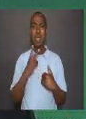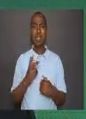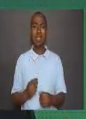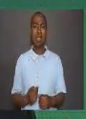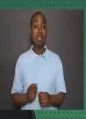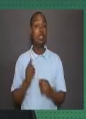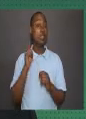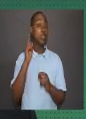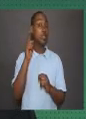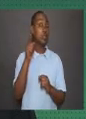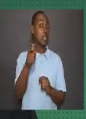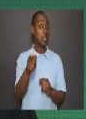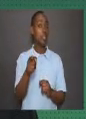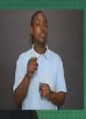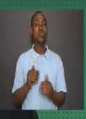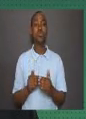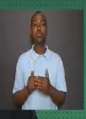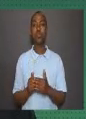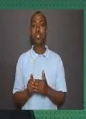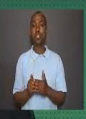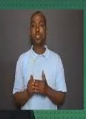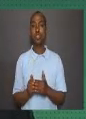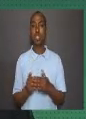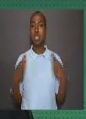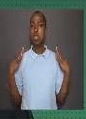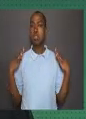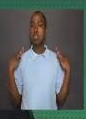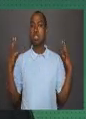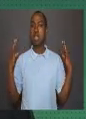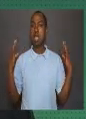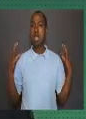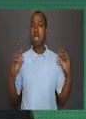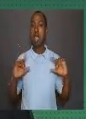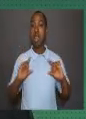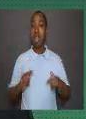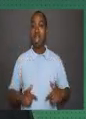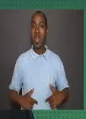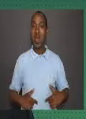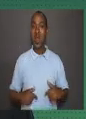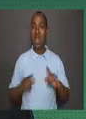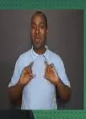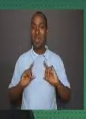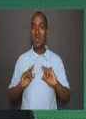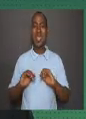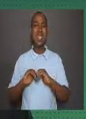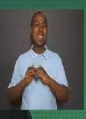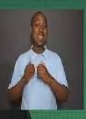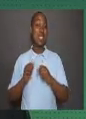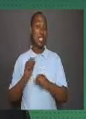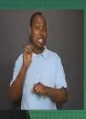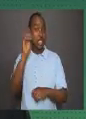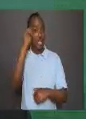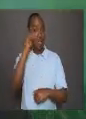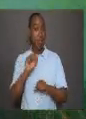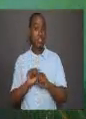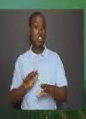to you to make healthy lifestyle choices to prevent the spread of